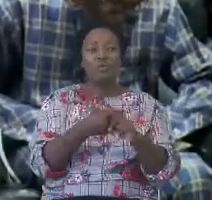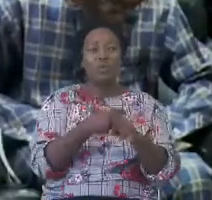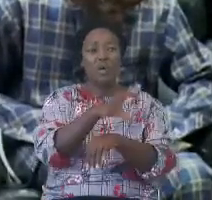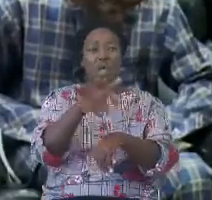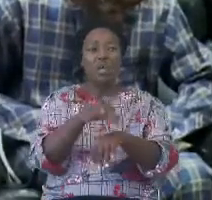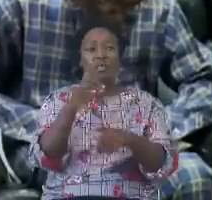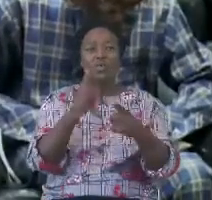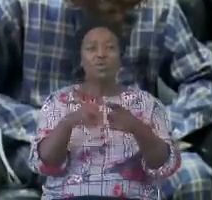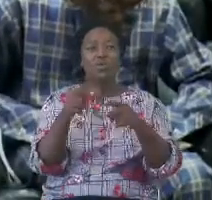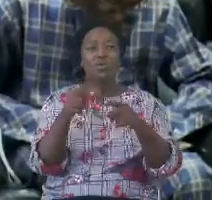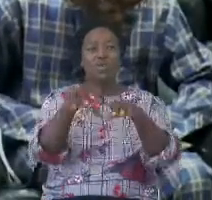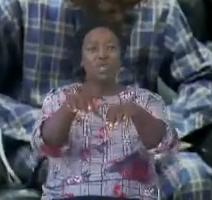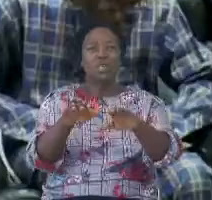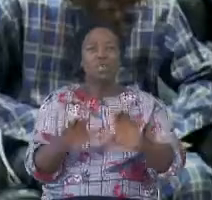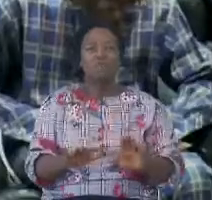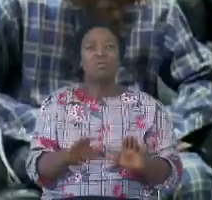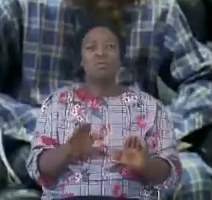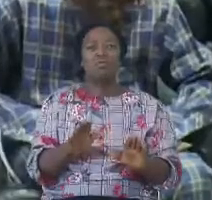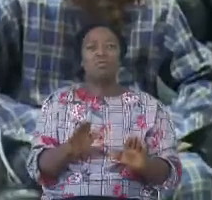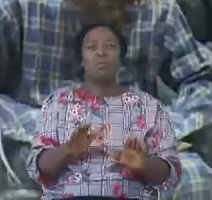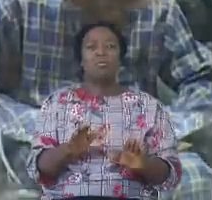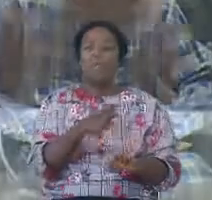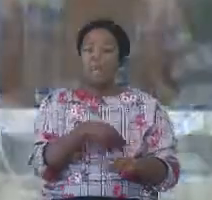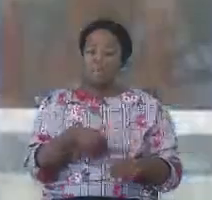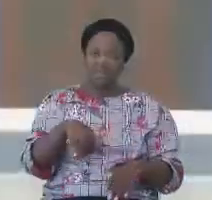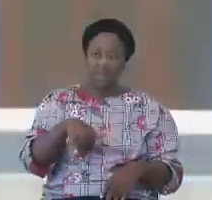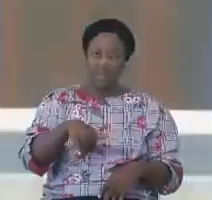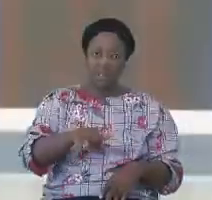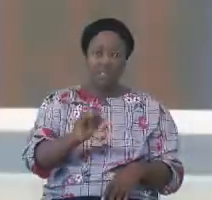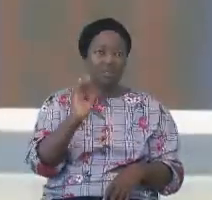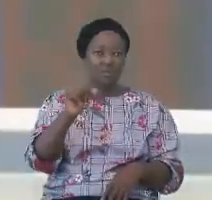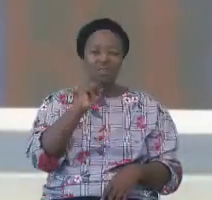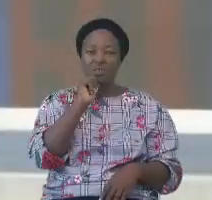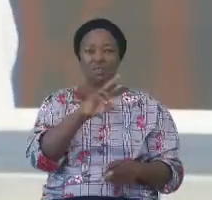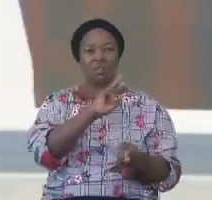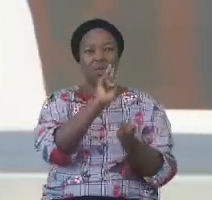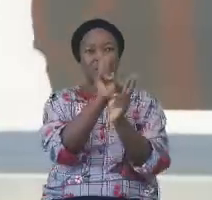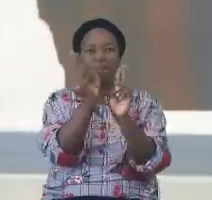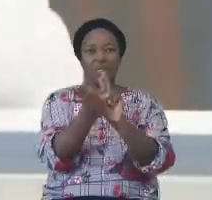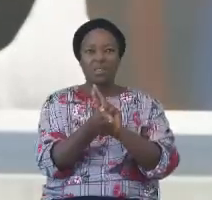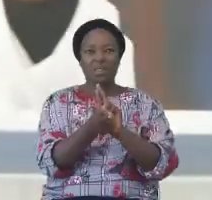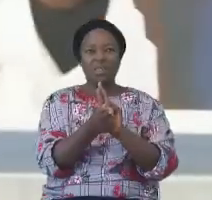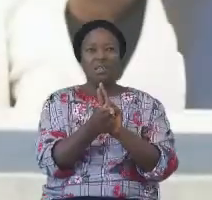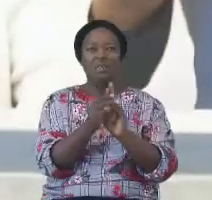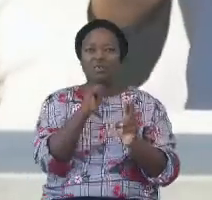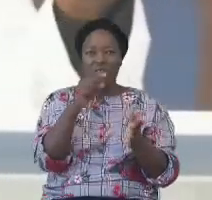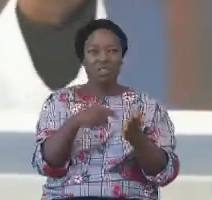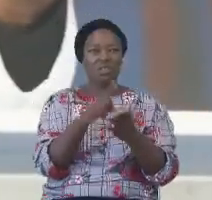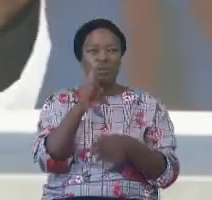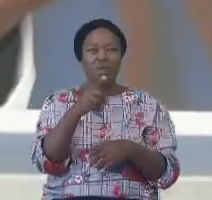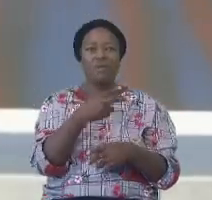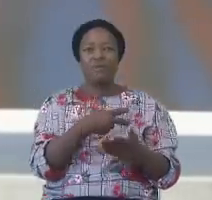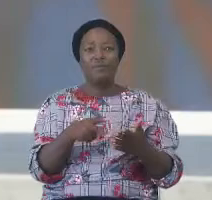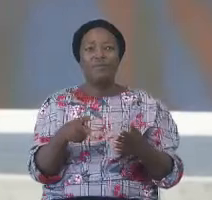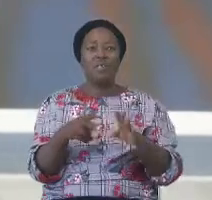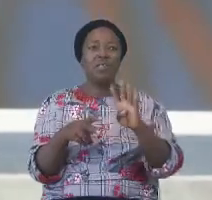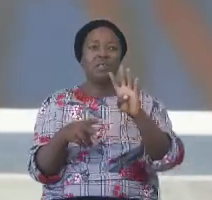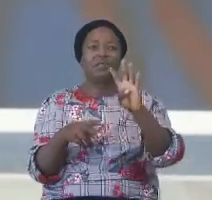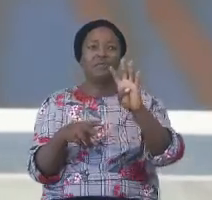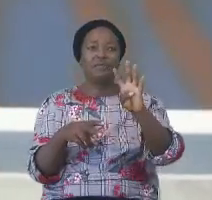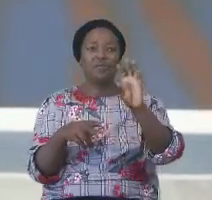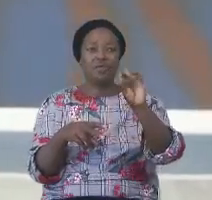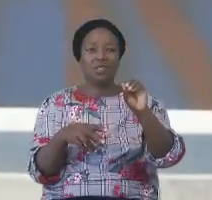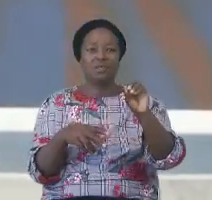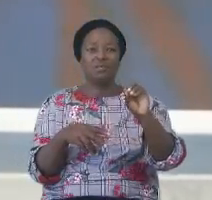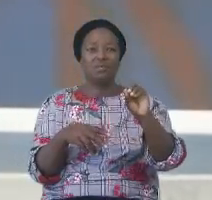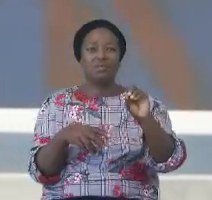was near the end of passing from earth to the great beyond and yet he will not repent